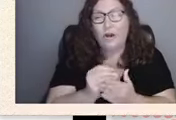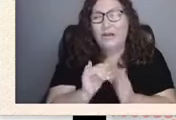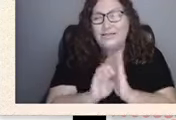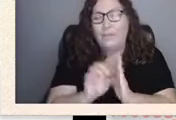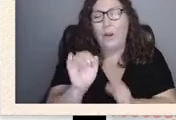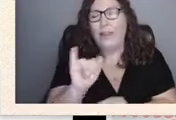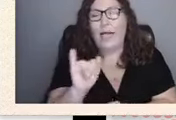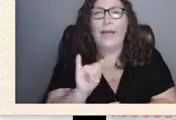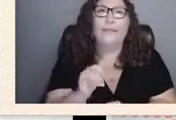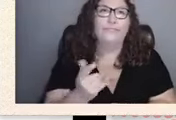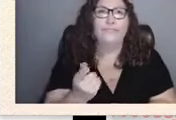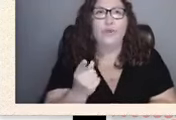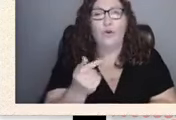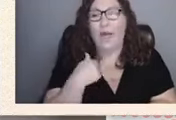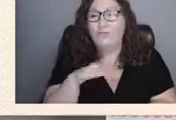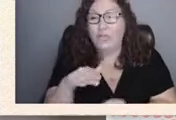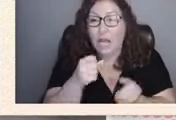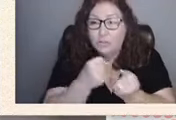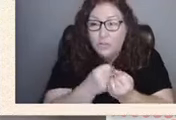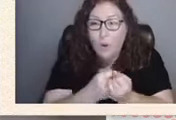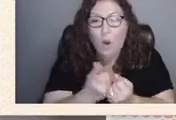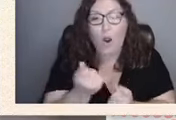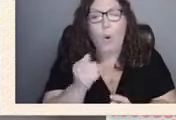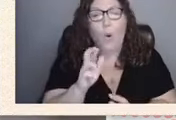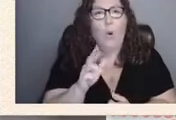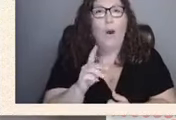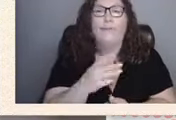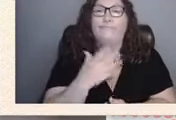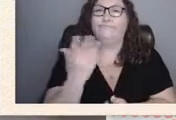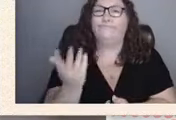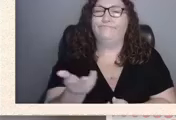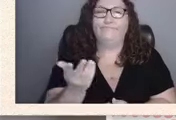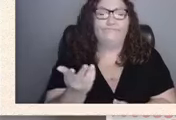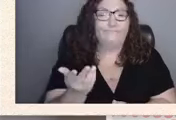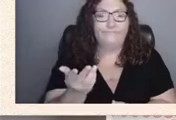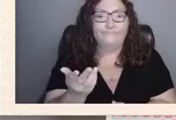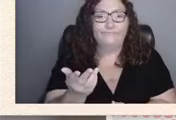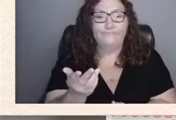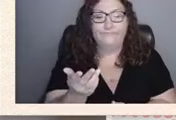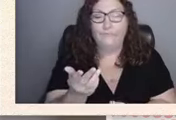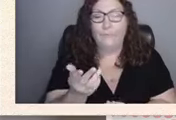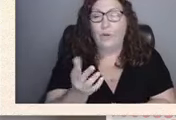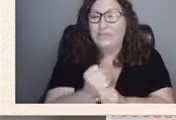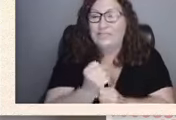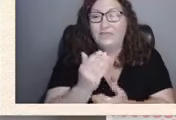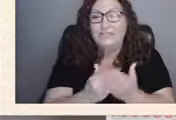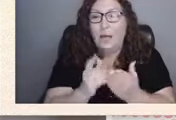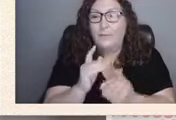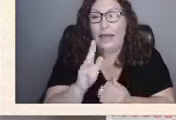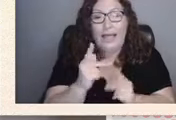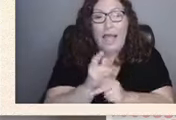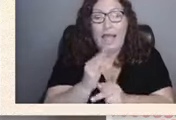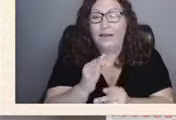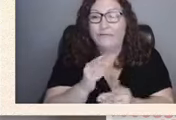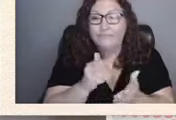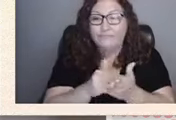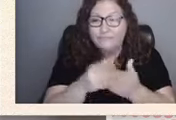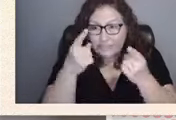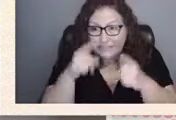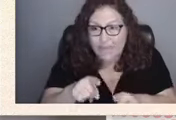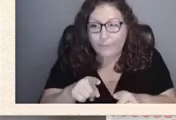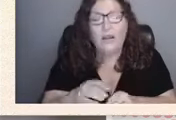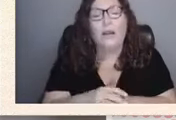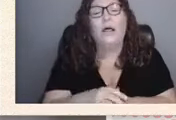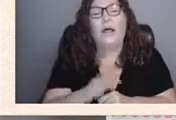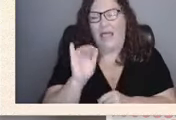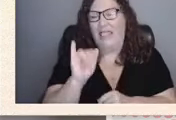you have child support or you receive some type of settlement. If that money is put into an ABLE